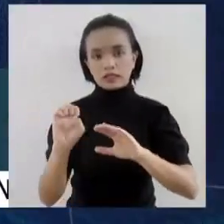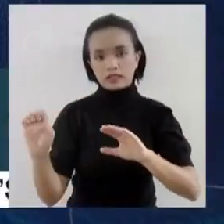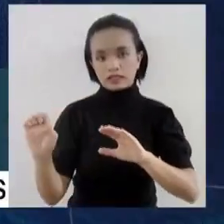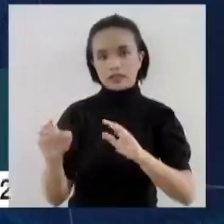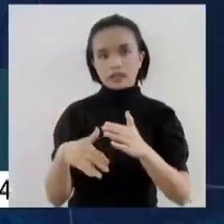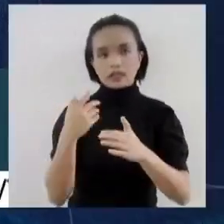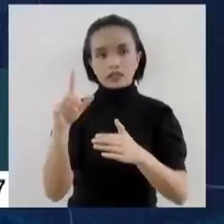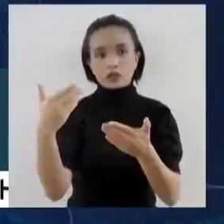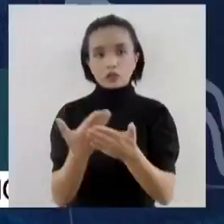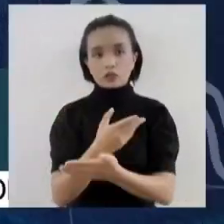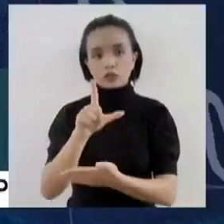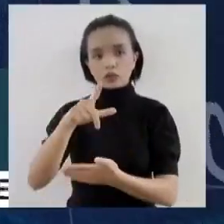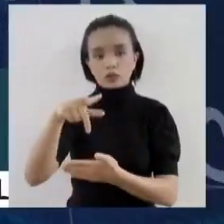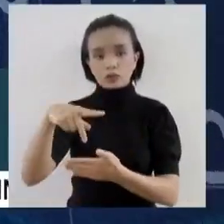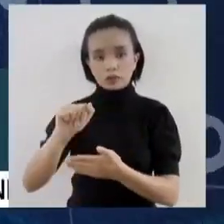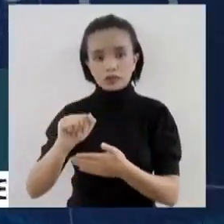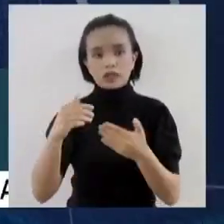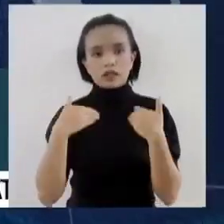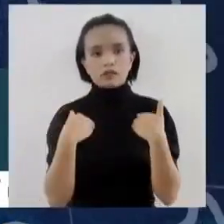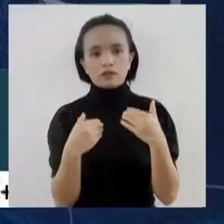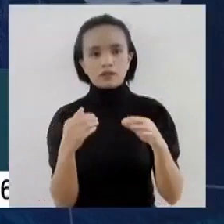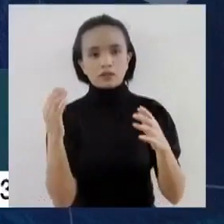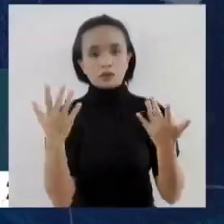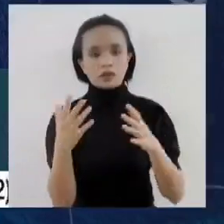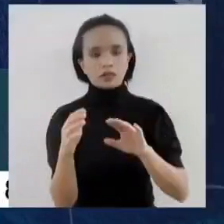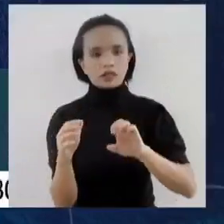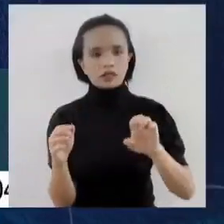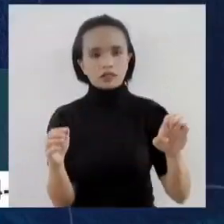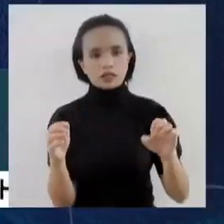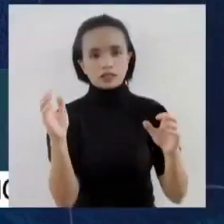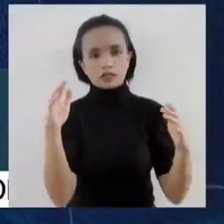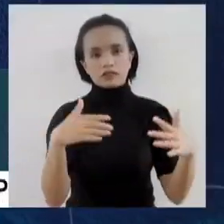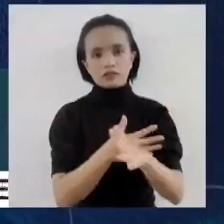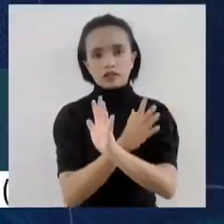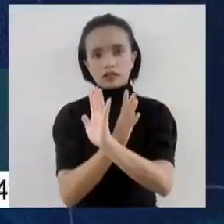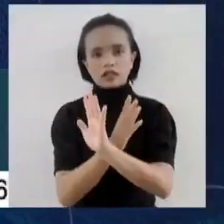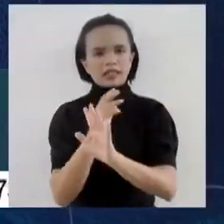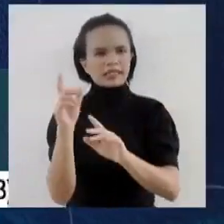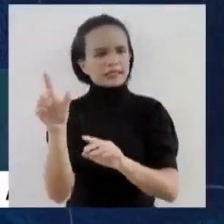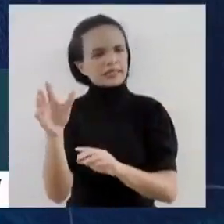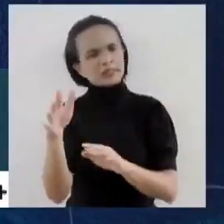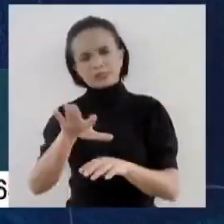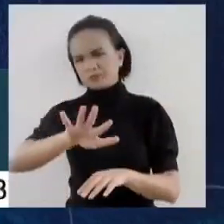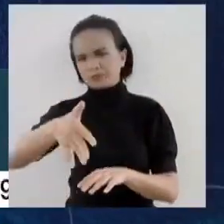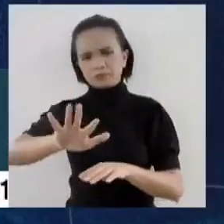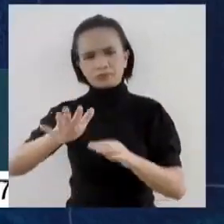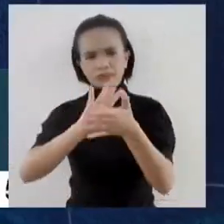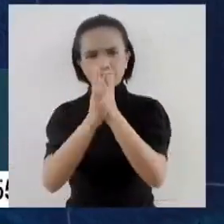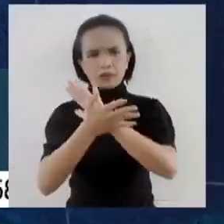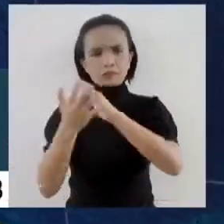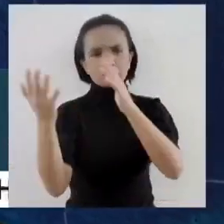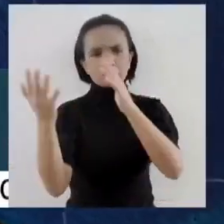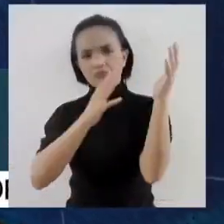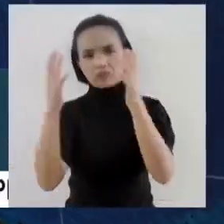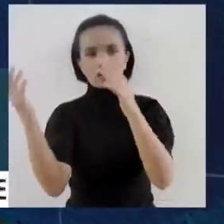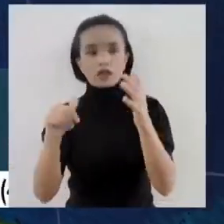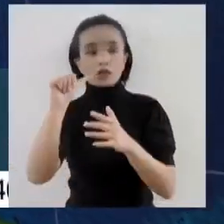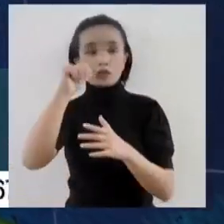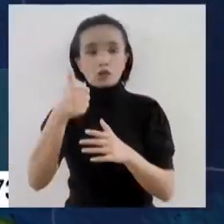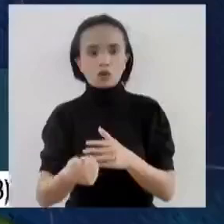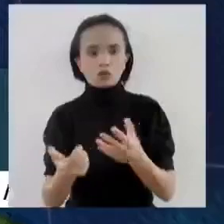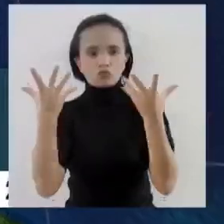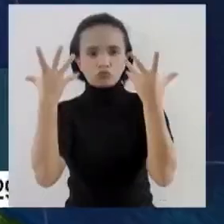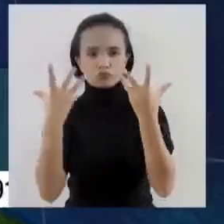was located 740 kilometers east of Davao City. It is unlikely to develop into a storm and may dissipate tomorrow after it